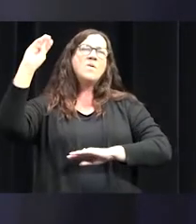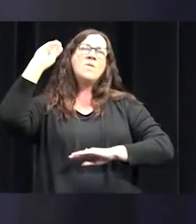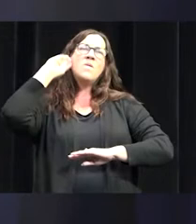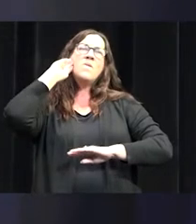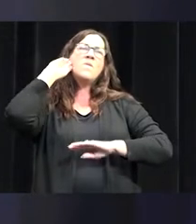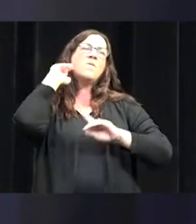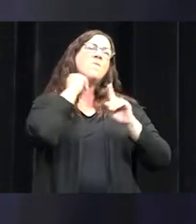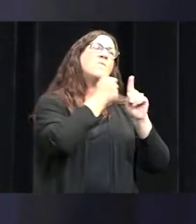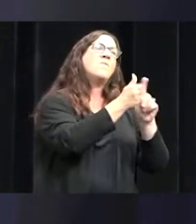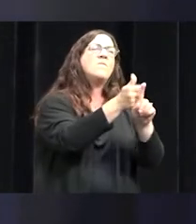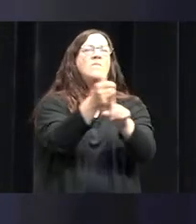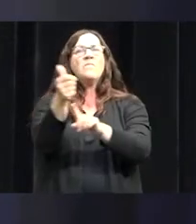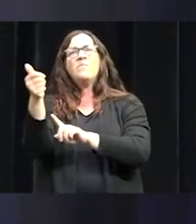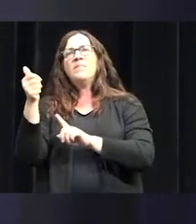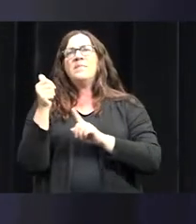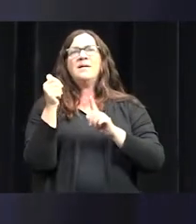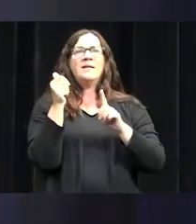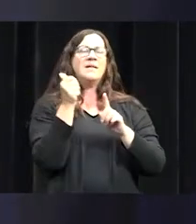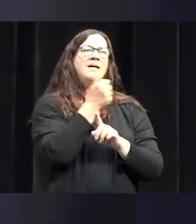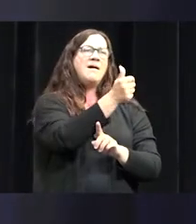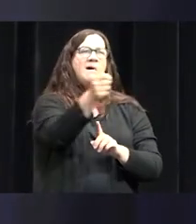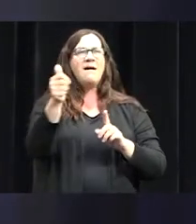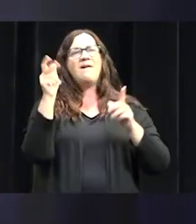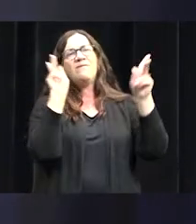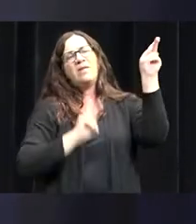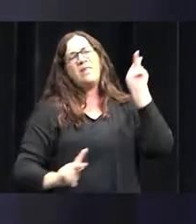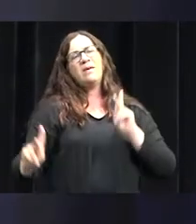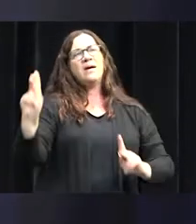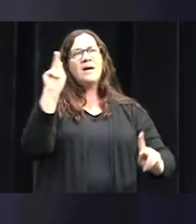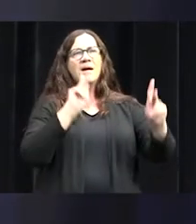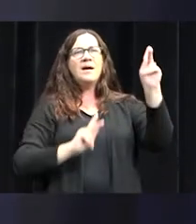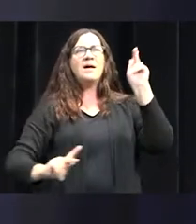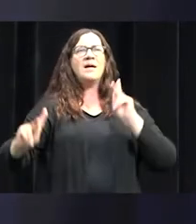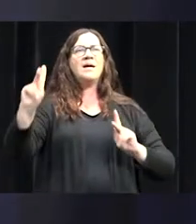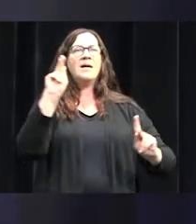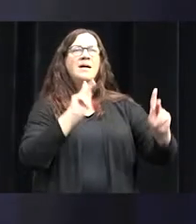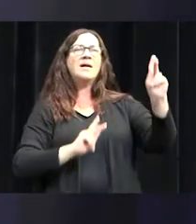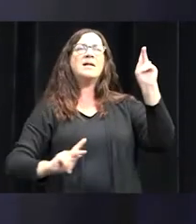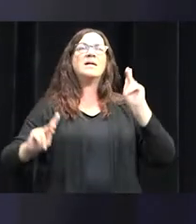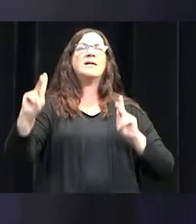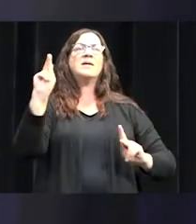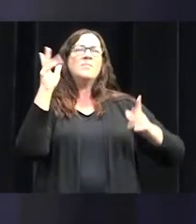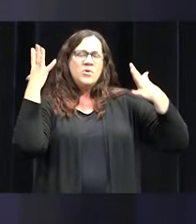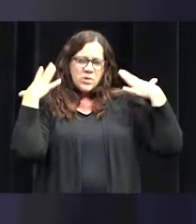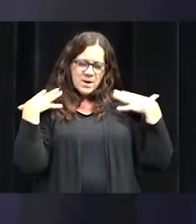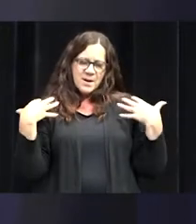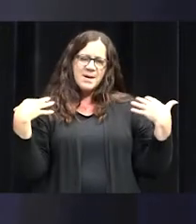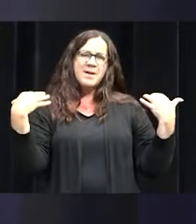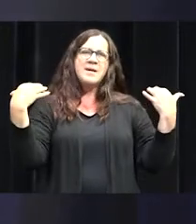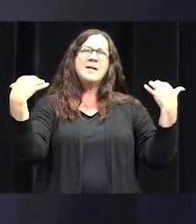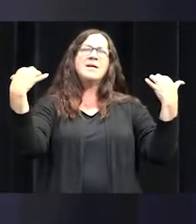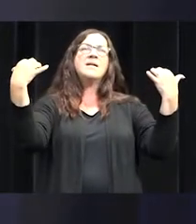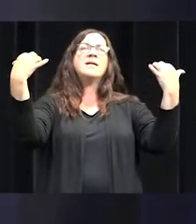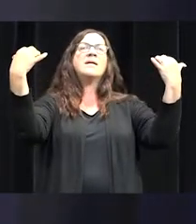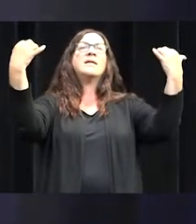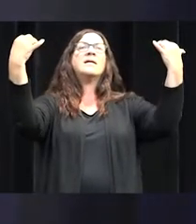in the home of the